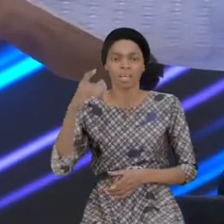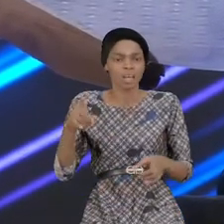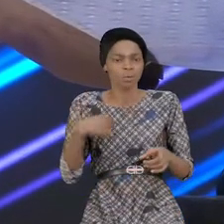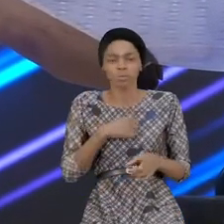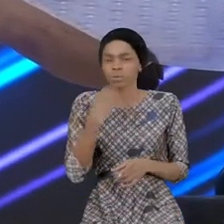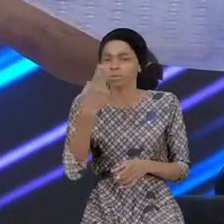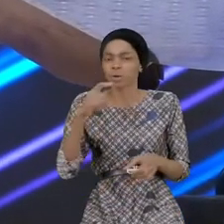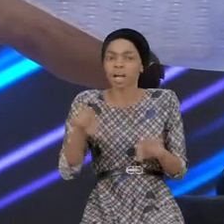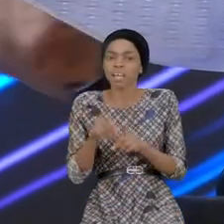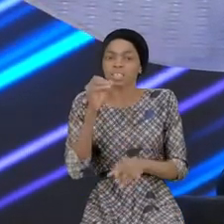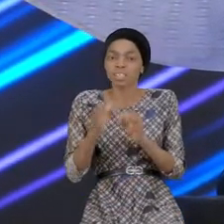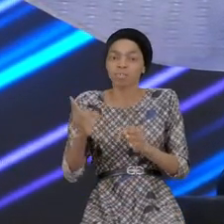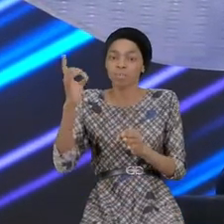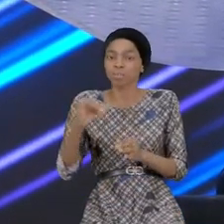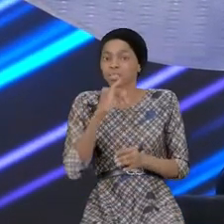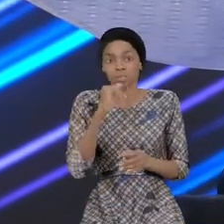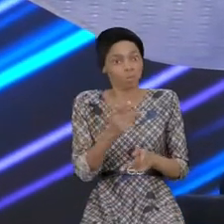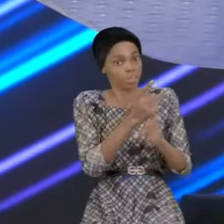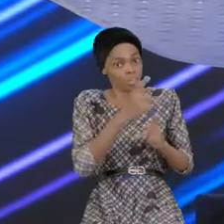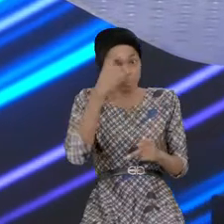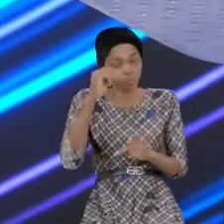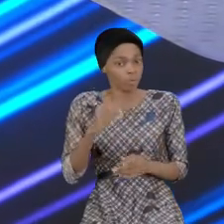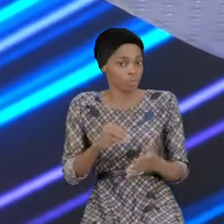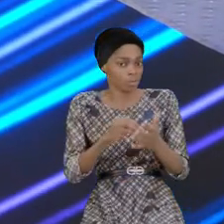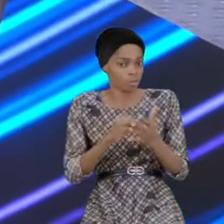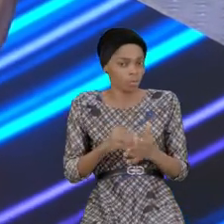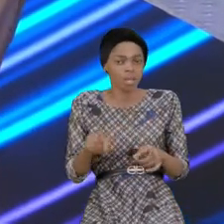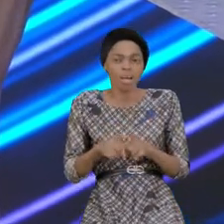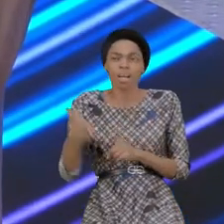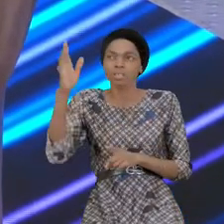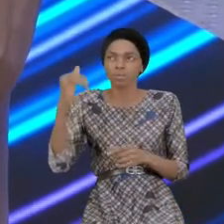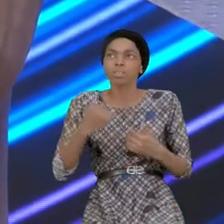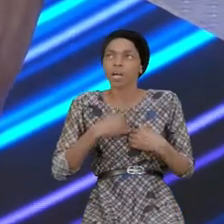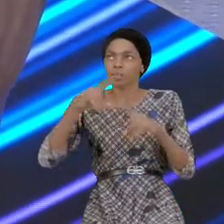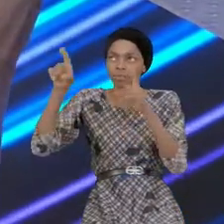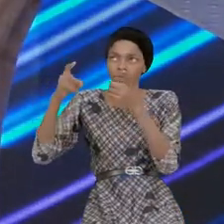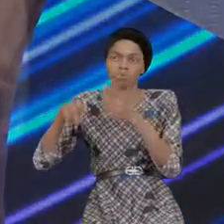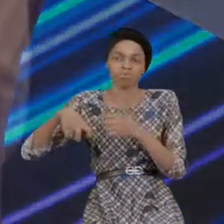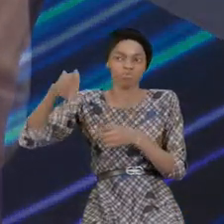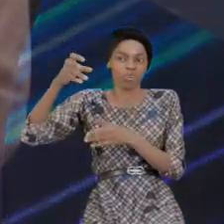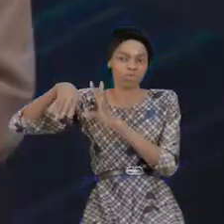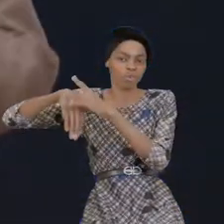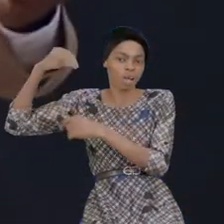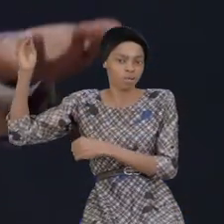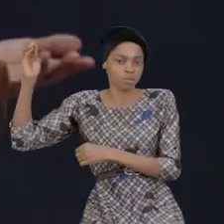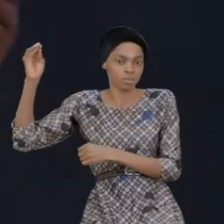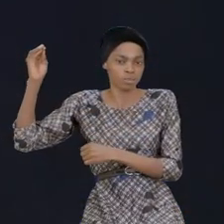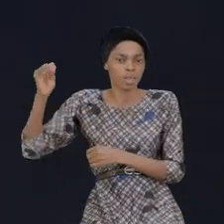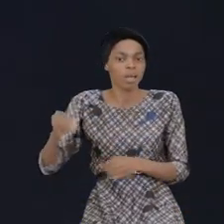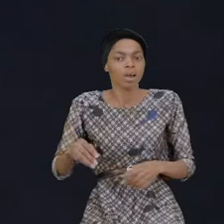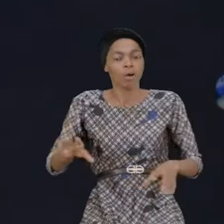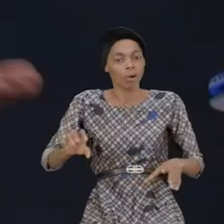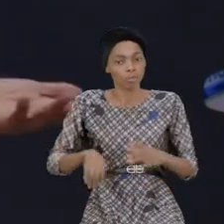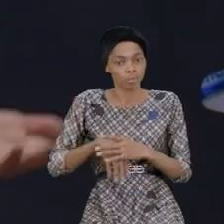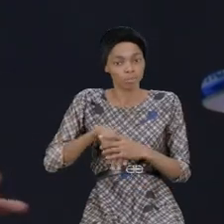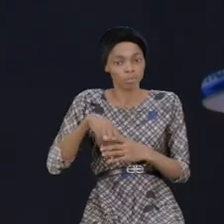not taking care of His son, as if God has gone on vacation and we cannot get His attention. We